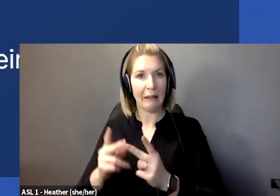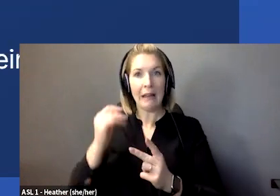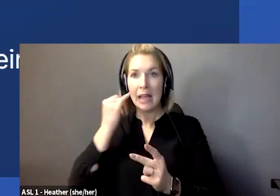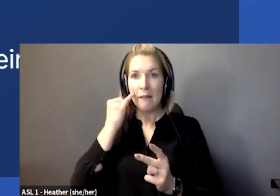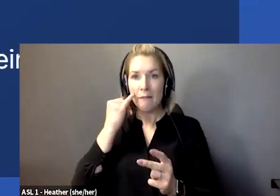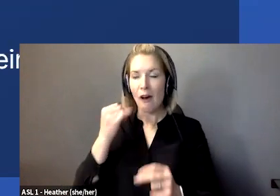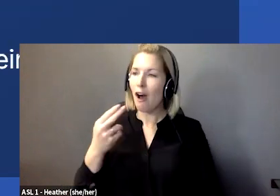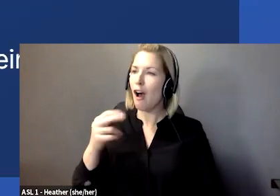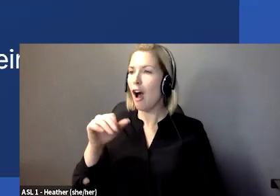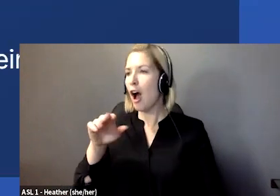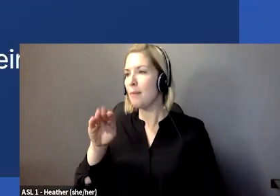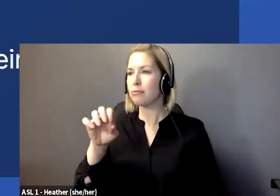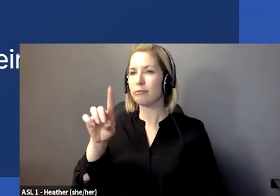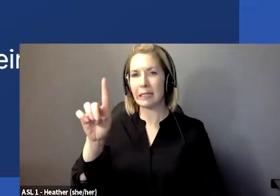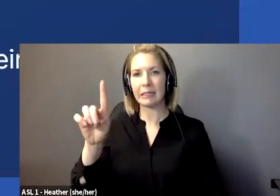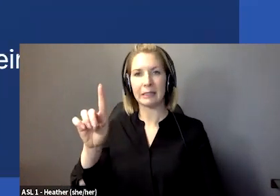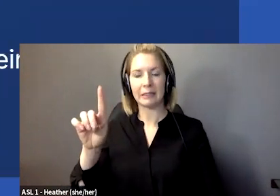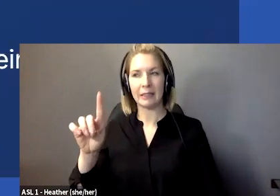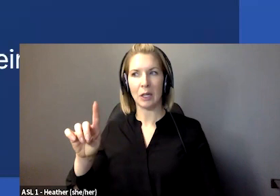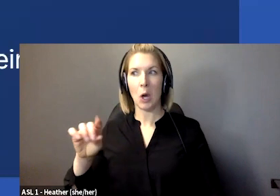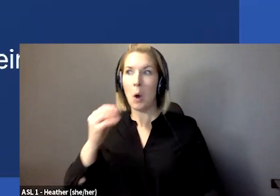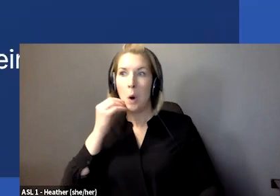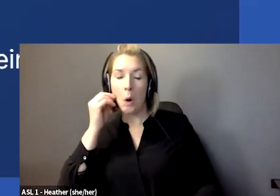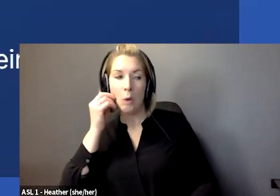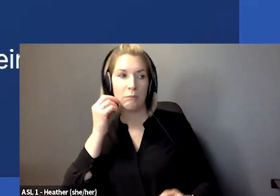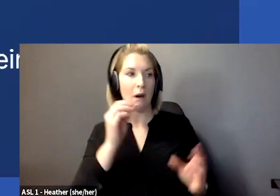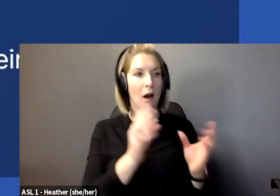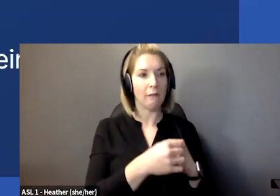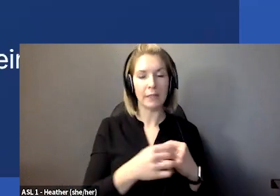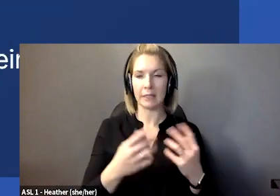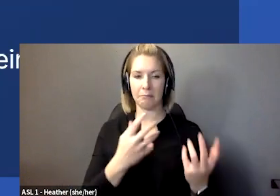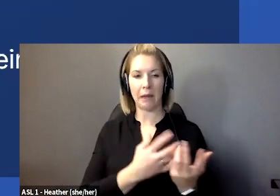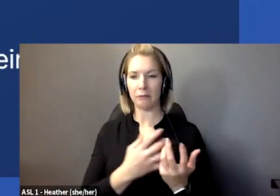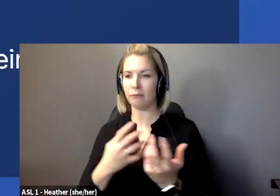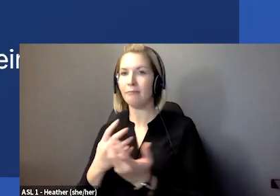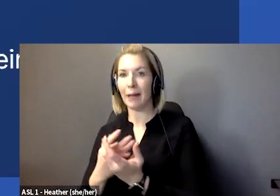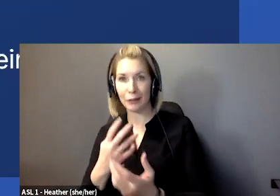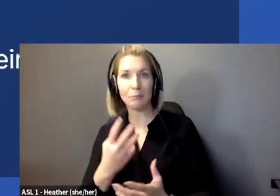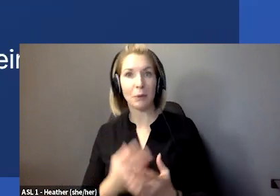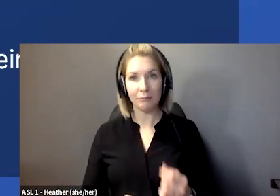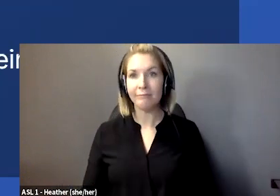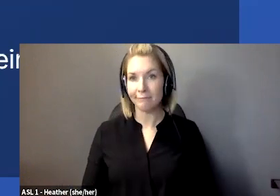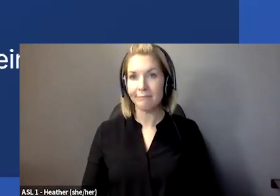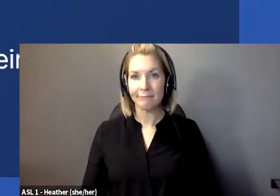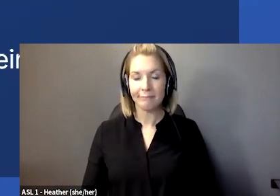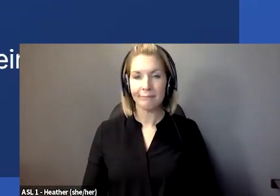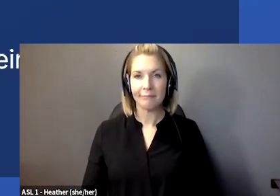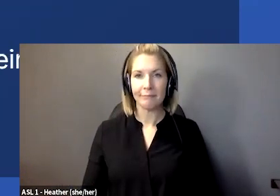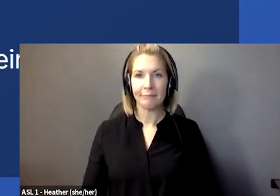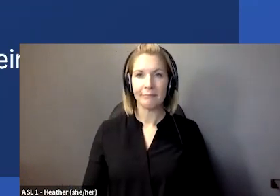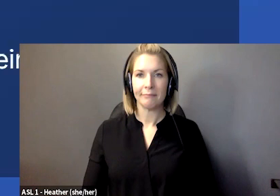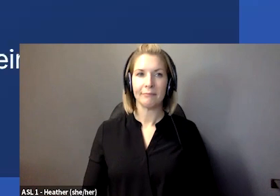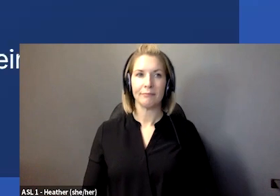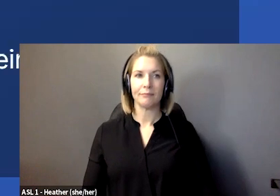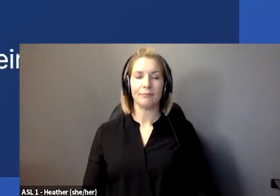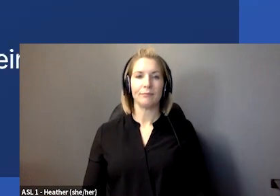opportunity for inclusivity within that physical work environment, as well as inclusivity within their working from home environment.